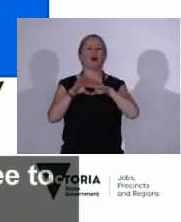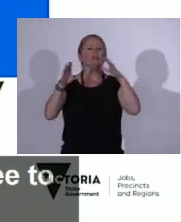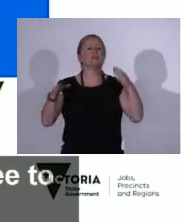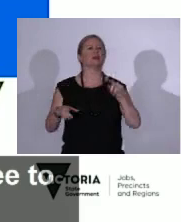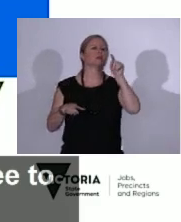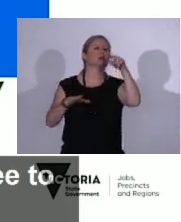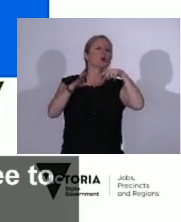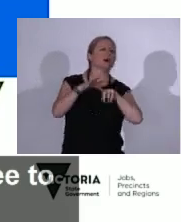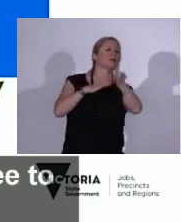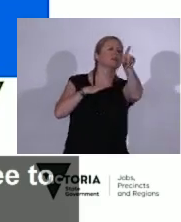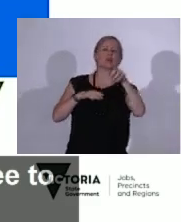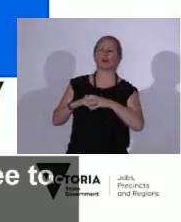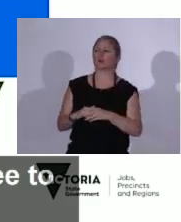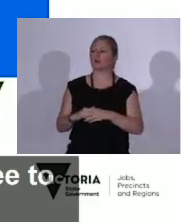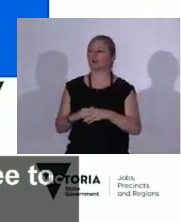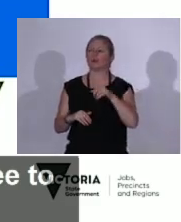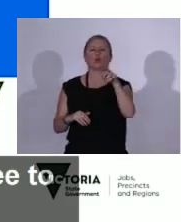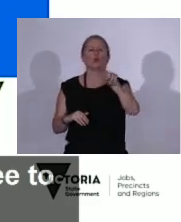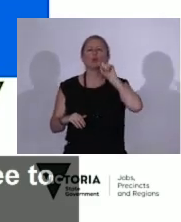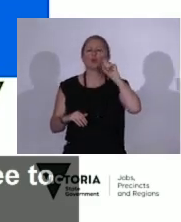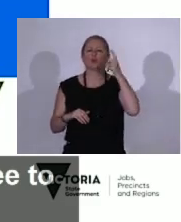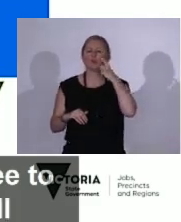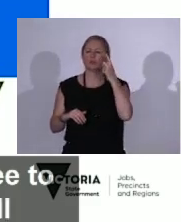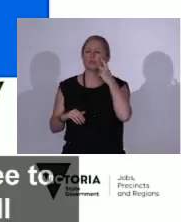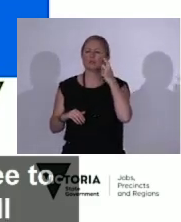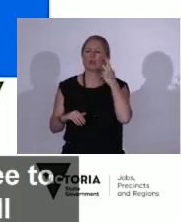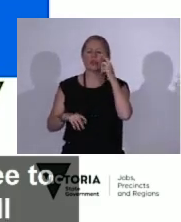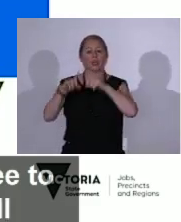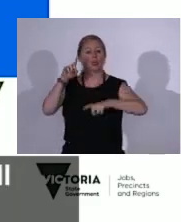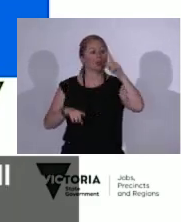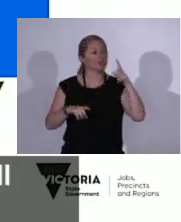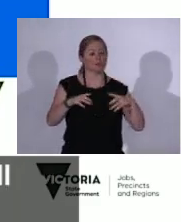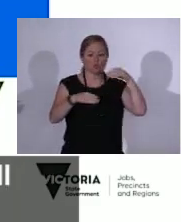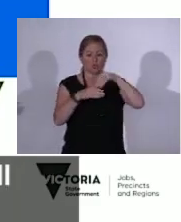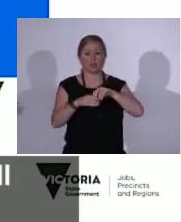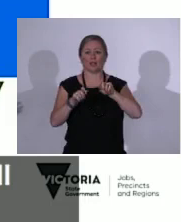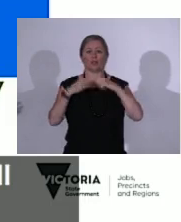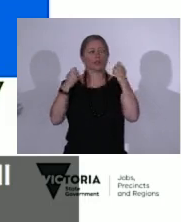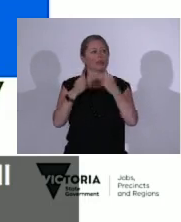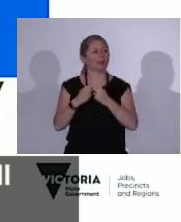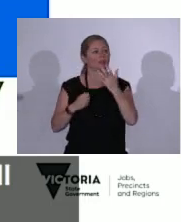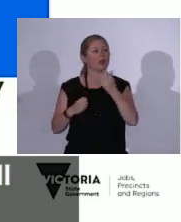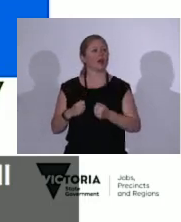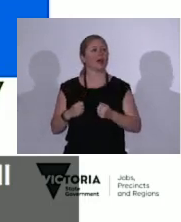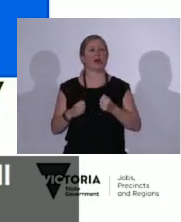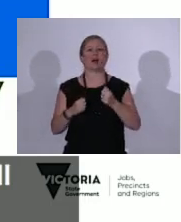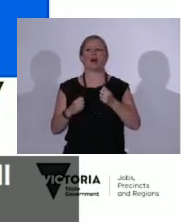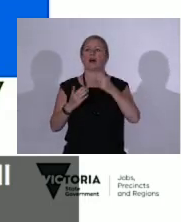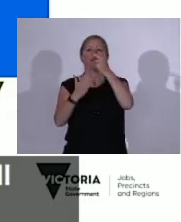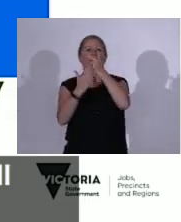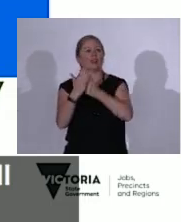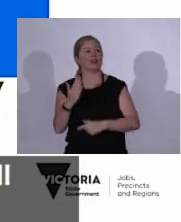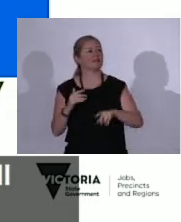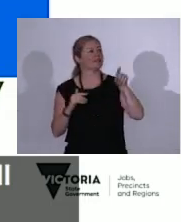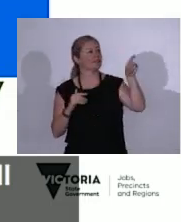etc. And you'll also see that the diversity and inclusion team, we've hung up a couple of lists of the Together